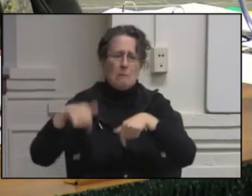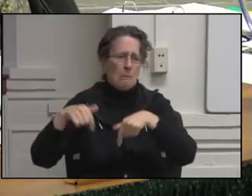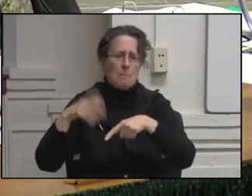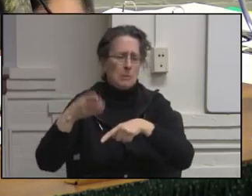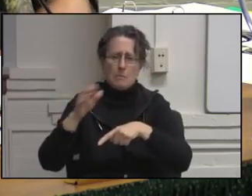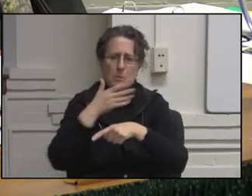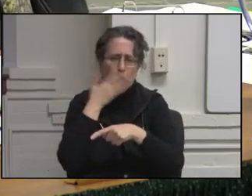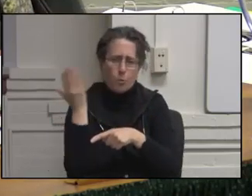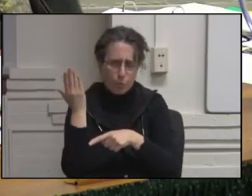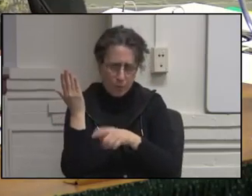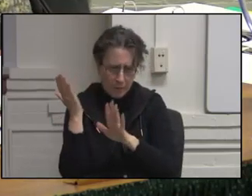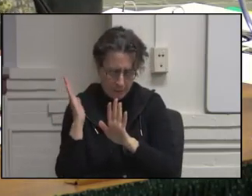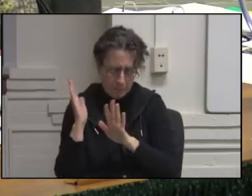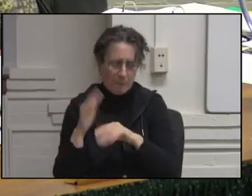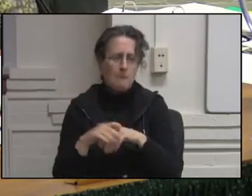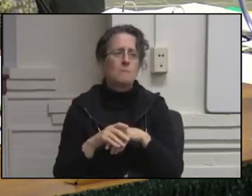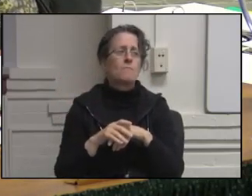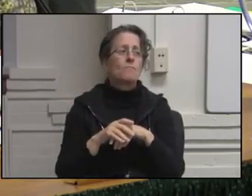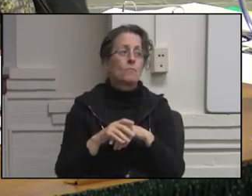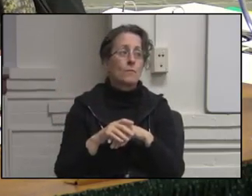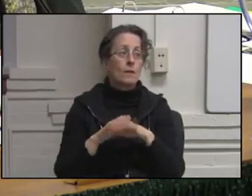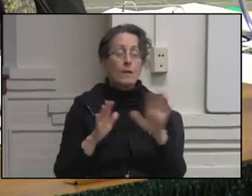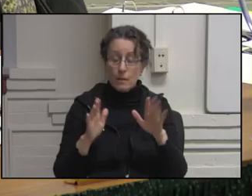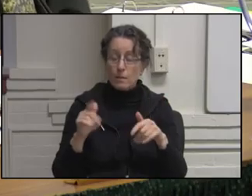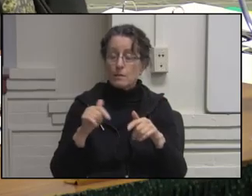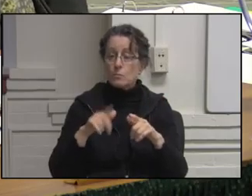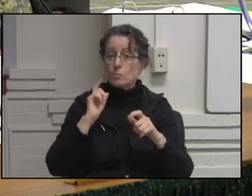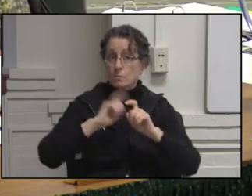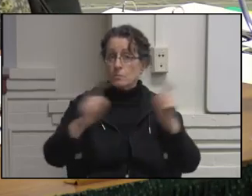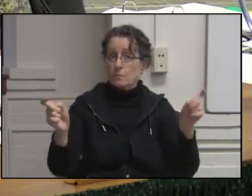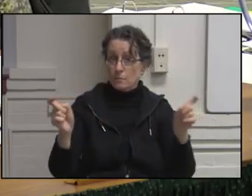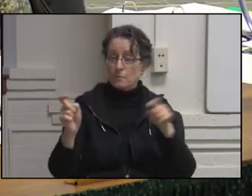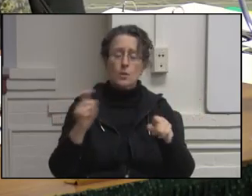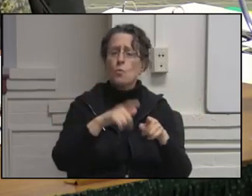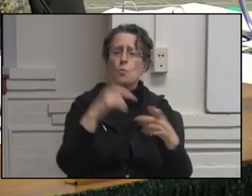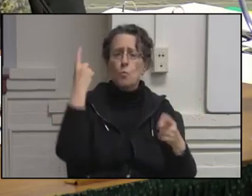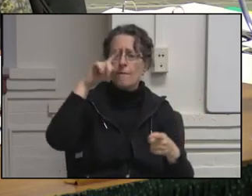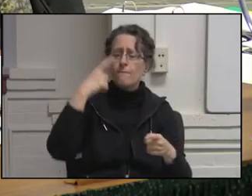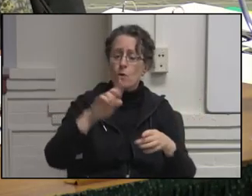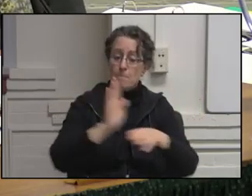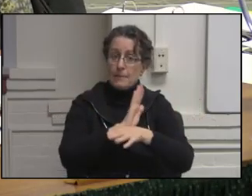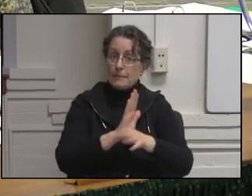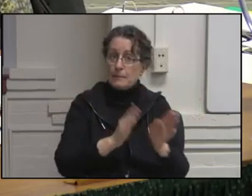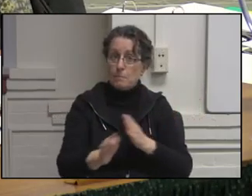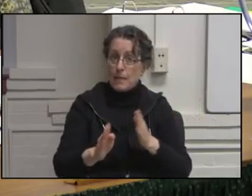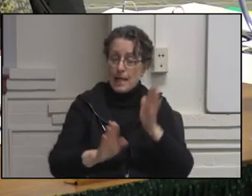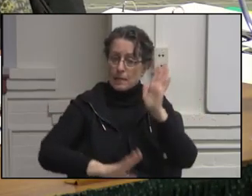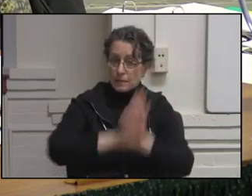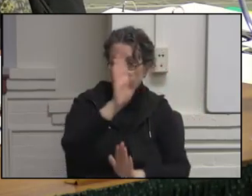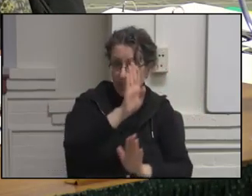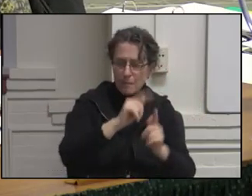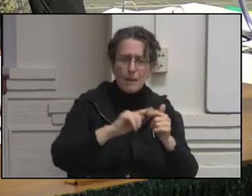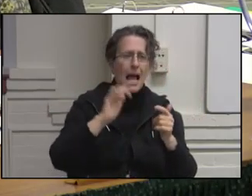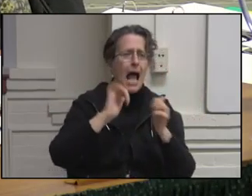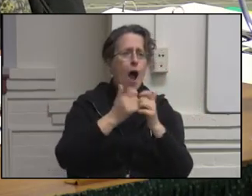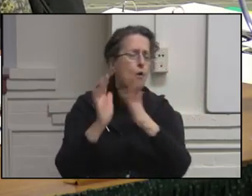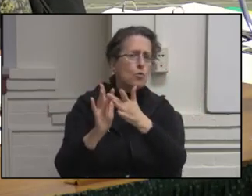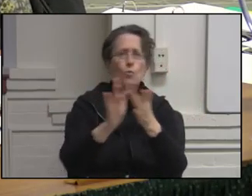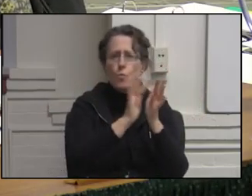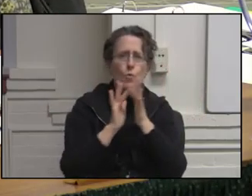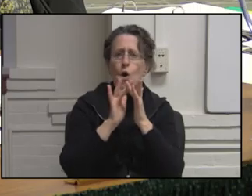Commission knows about. But for municipalities to develop business plans for reaching all their residents with technology capable